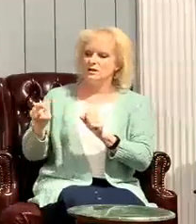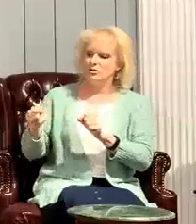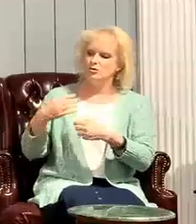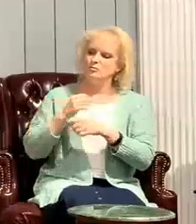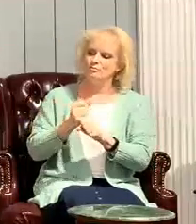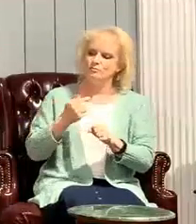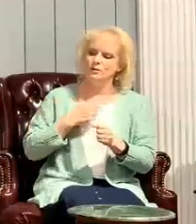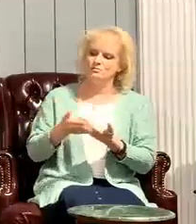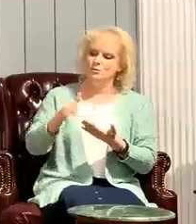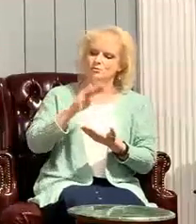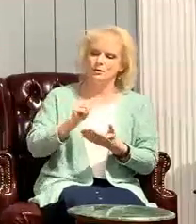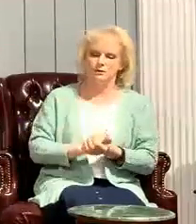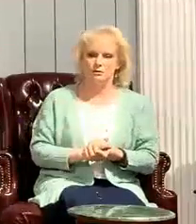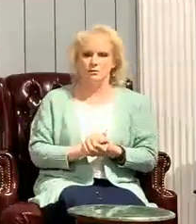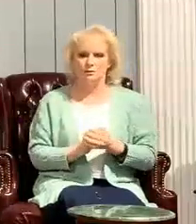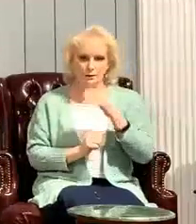me rich.